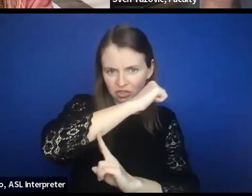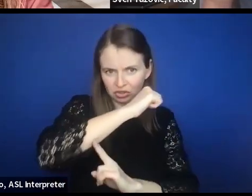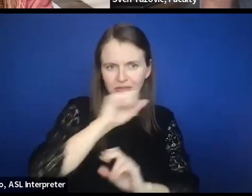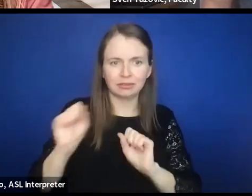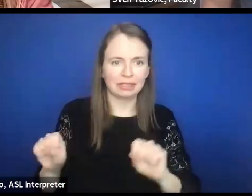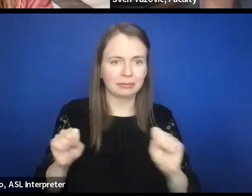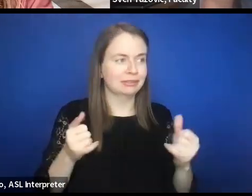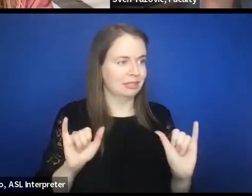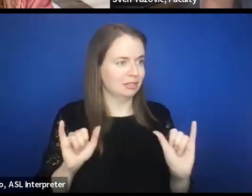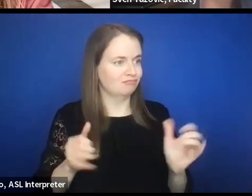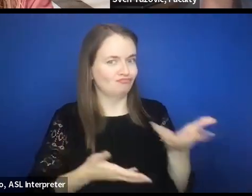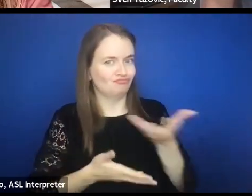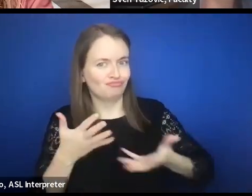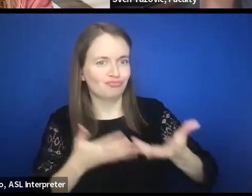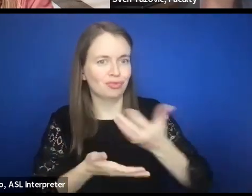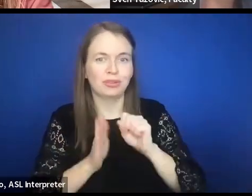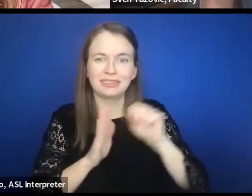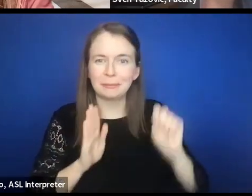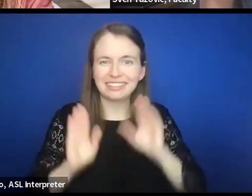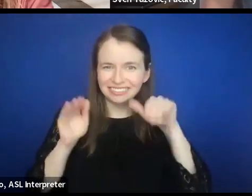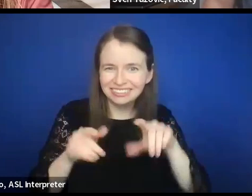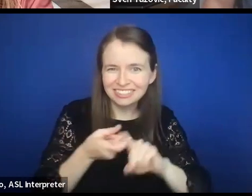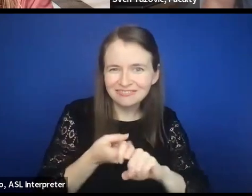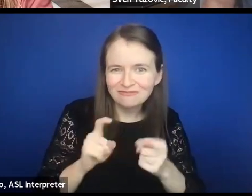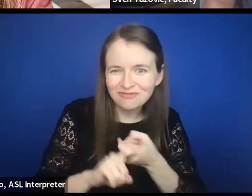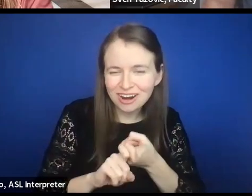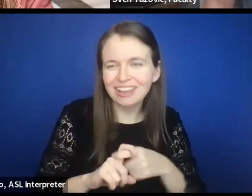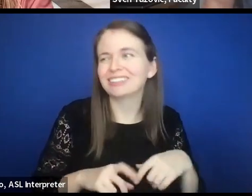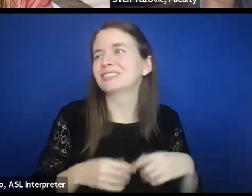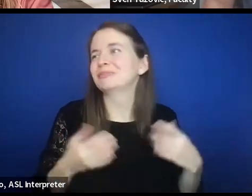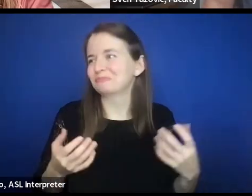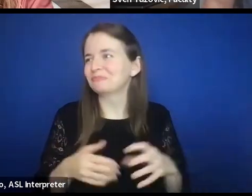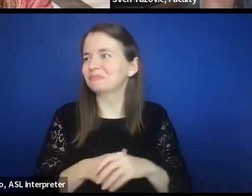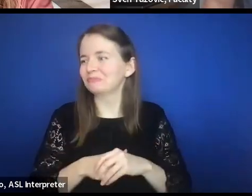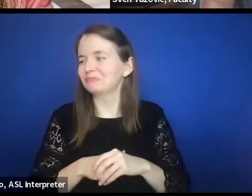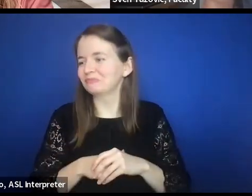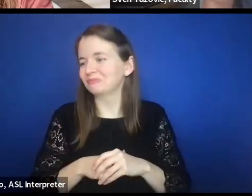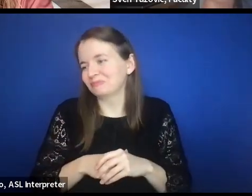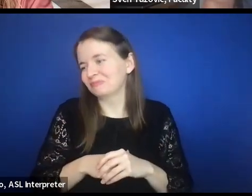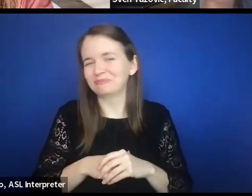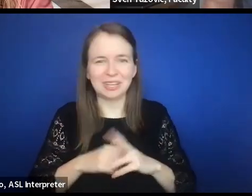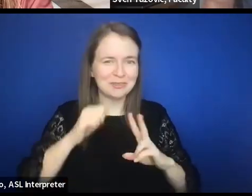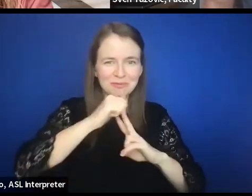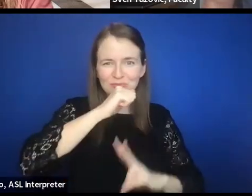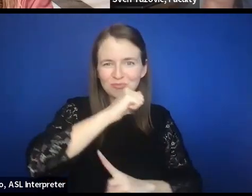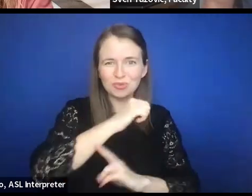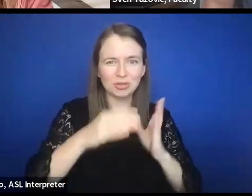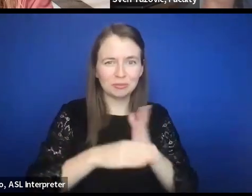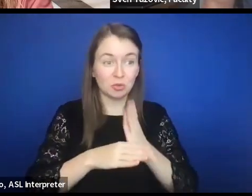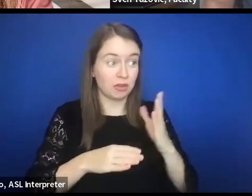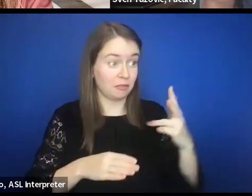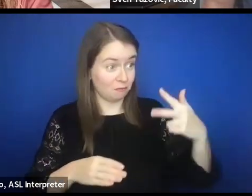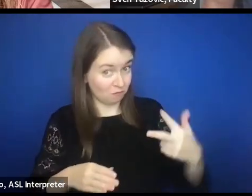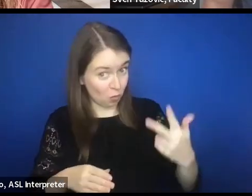was still spending time with my semester at sea friends. And it was sort of like a bridge basically between the voyage